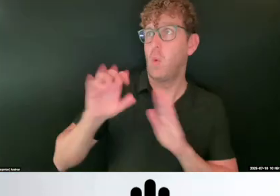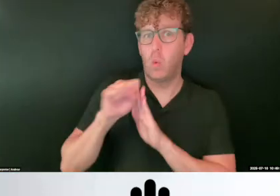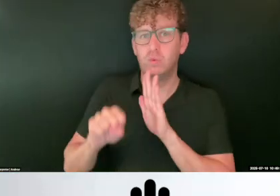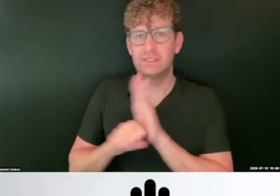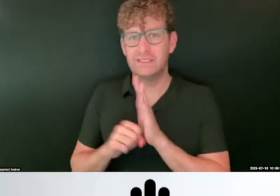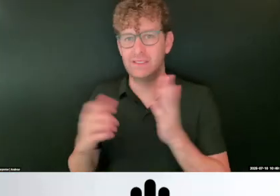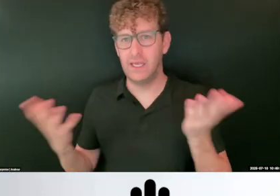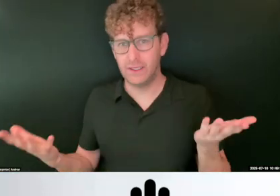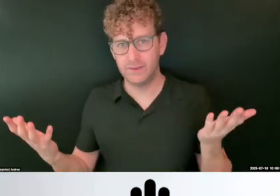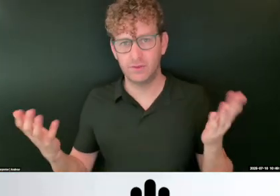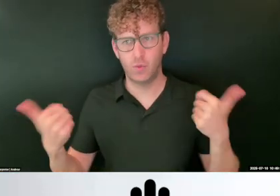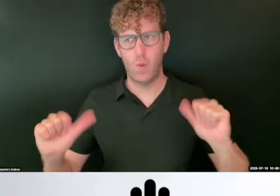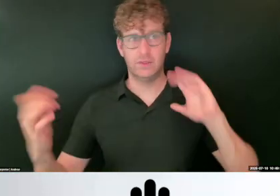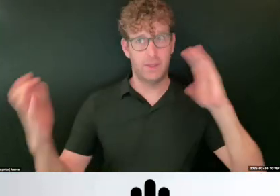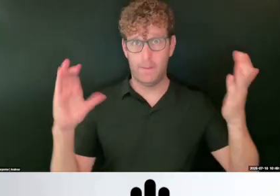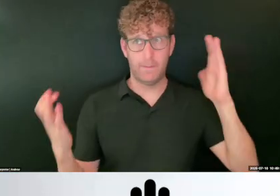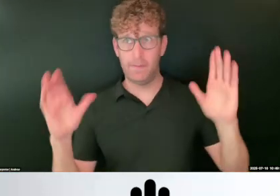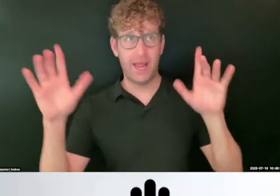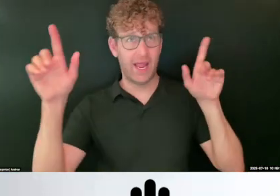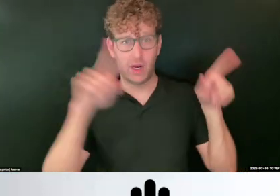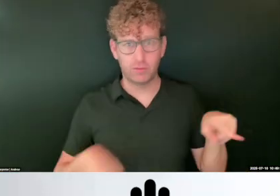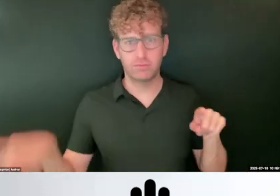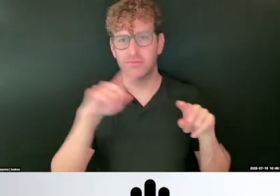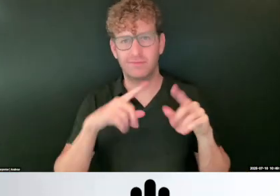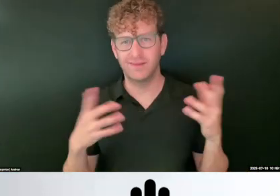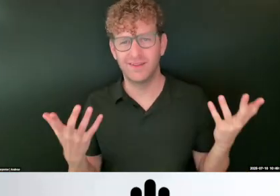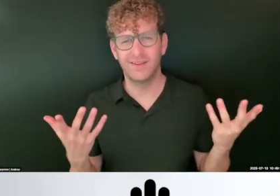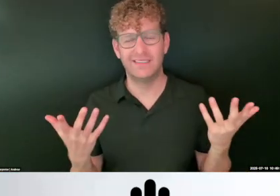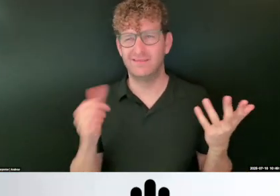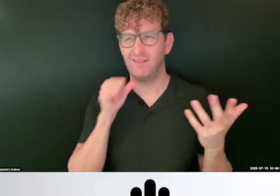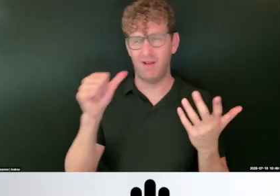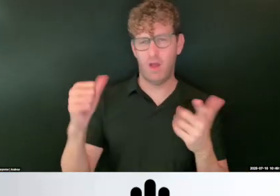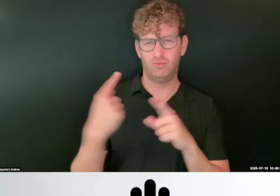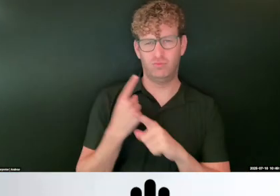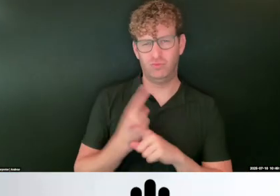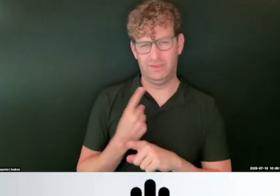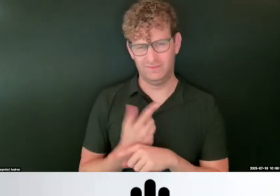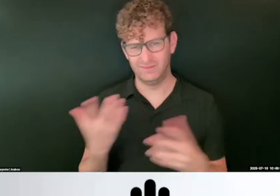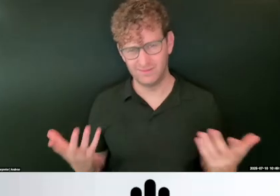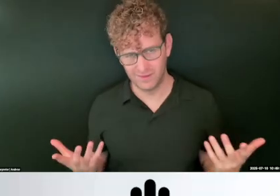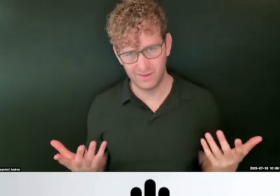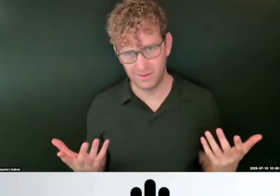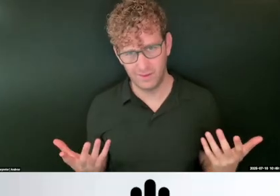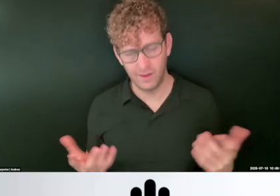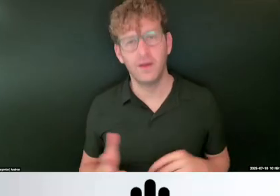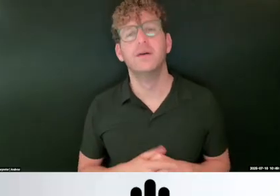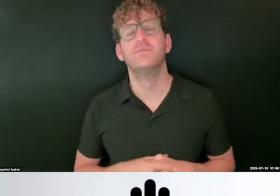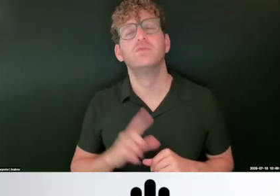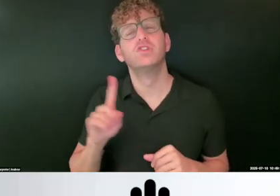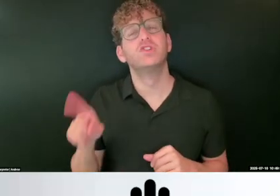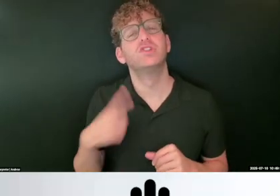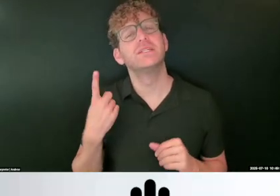incorrect and probably not a sound basis in reality. So just wanted to share that. Thank you.